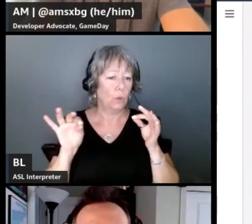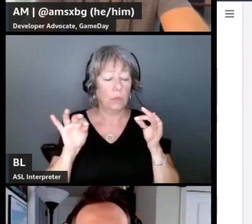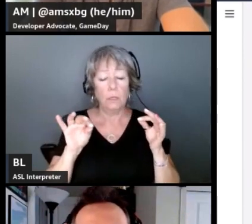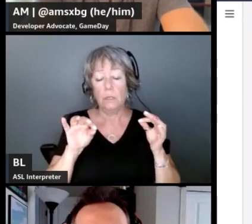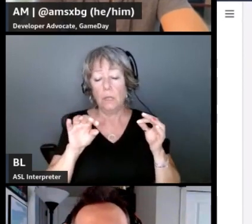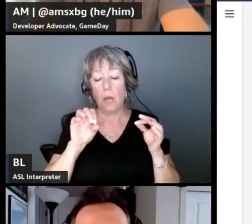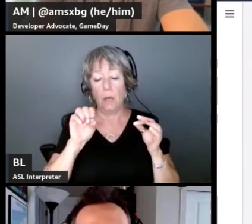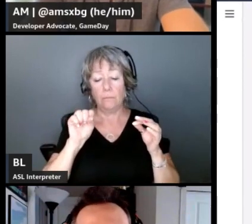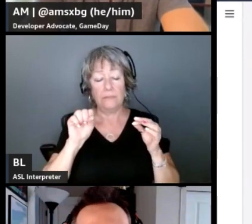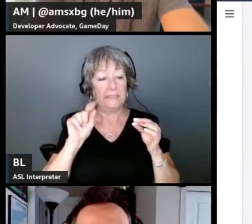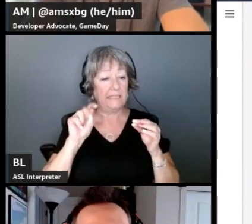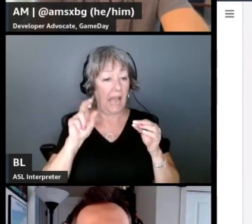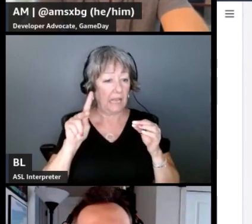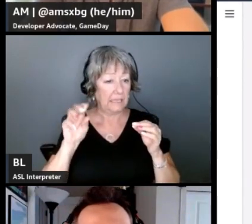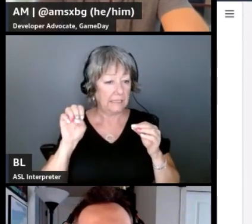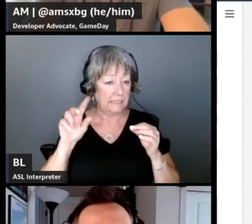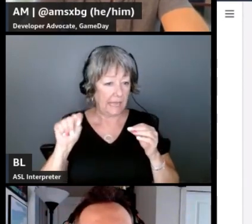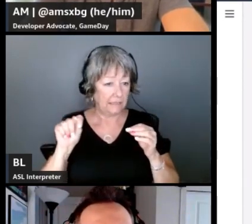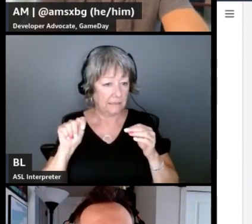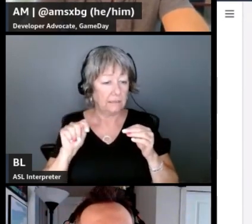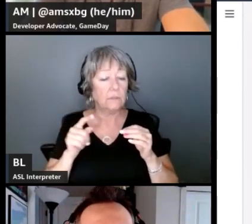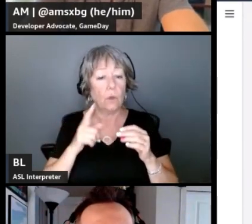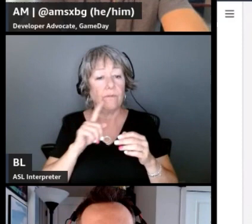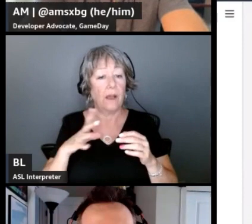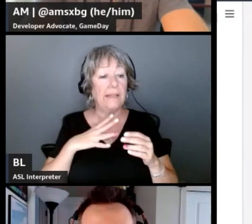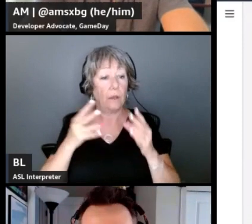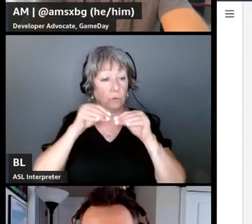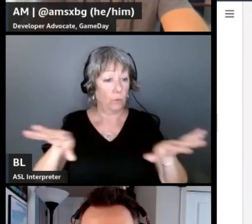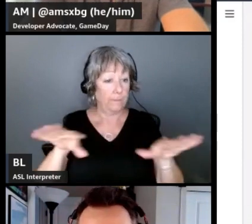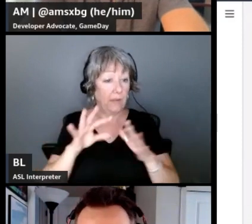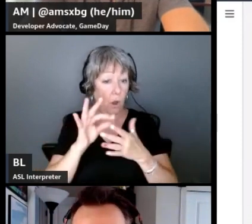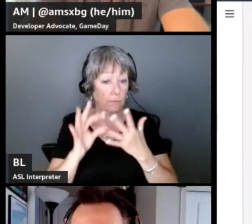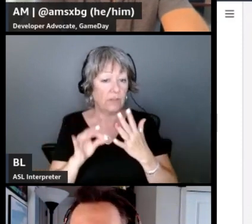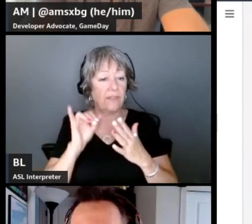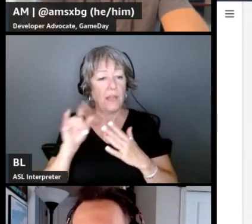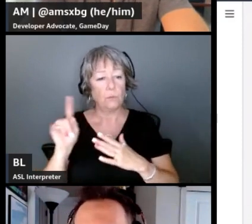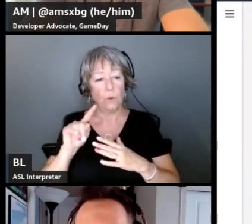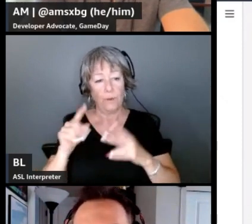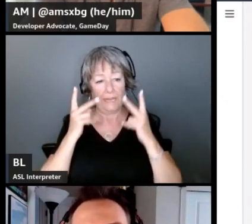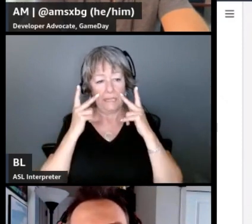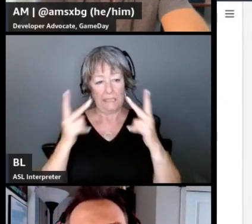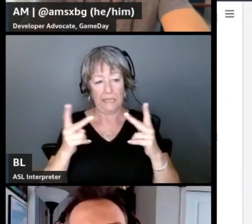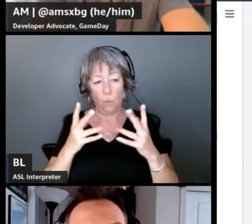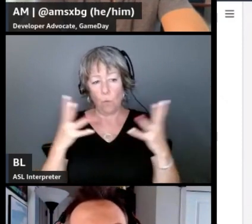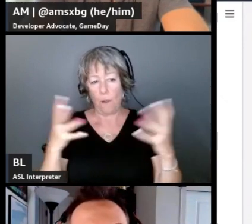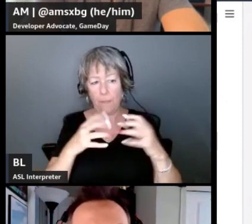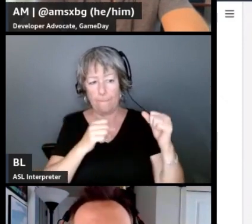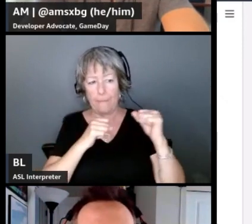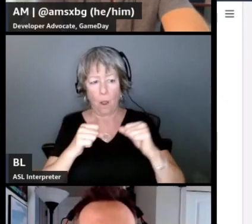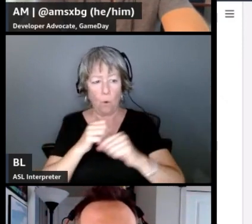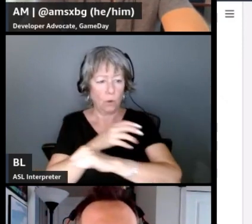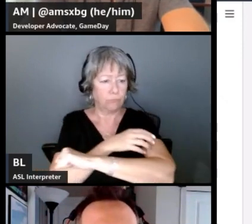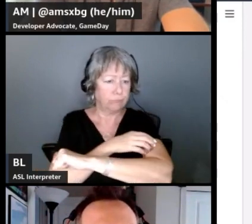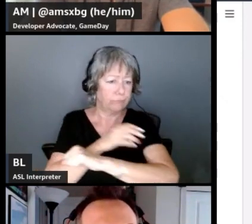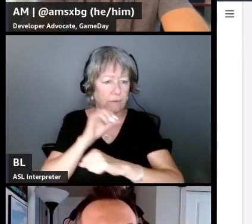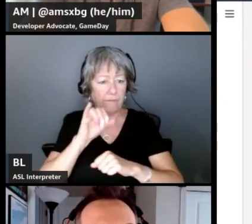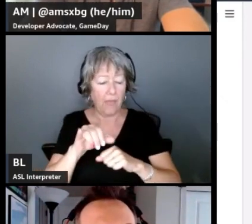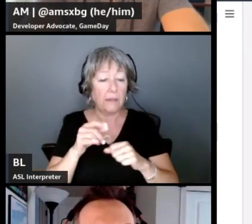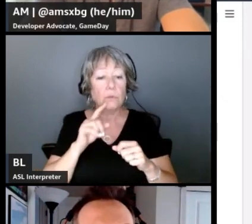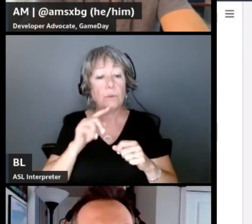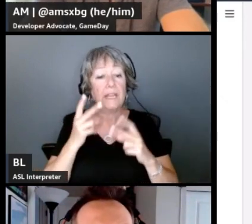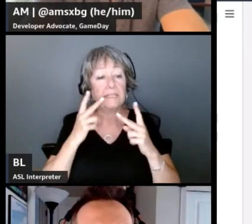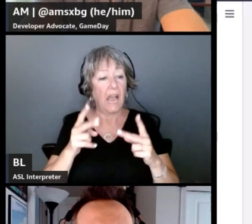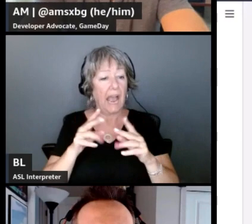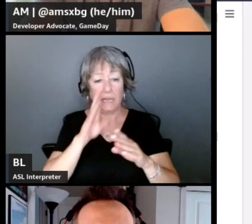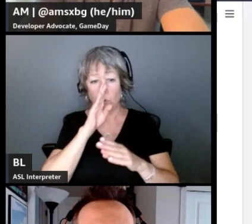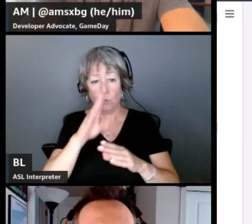Coming to the deployment option, this is where we get to see the power of the service managed StackSet, right? Here, I can directly deploy the StackSet, which is a DynamoDB,